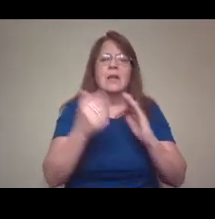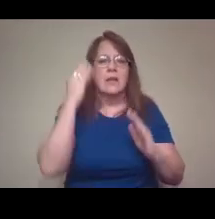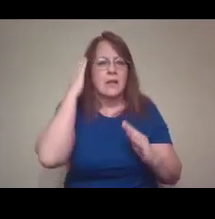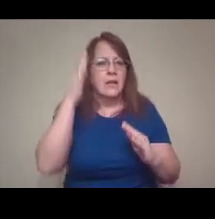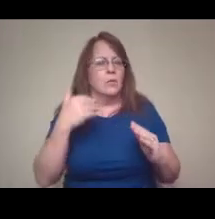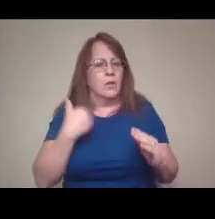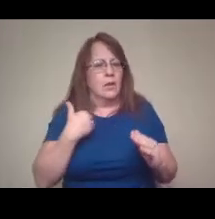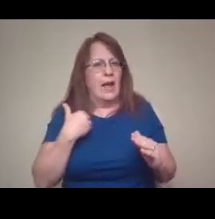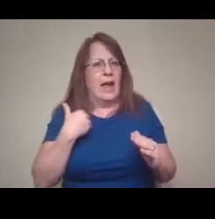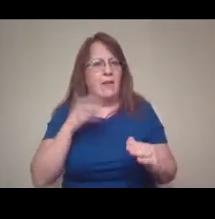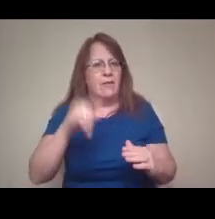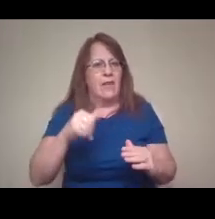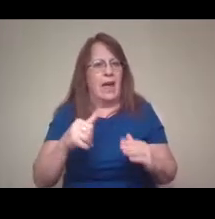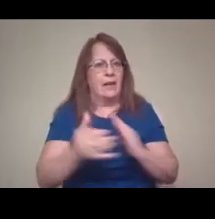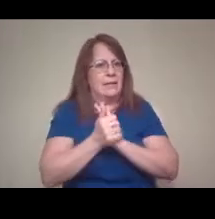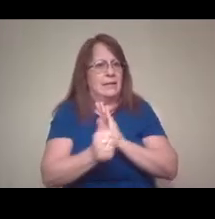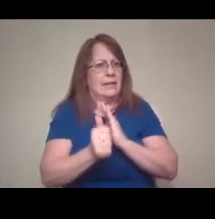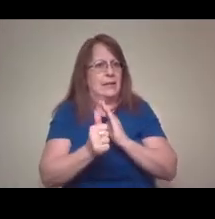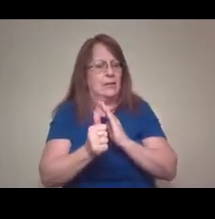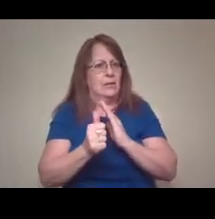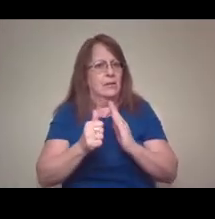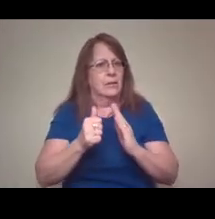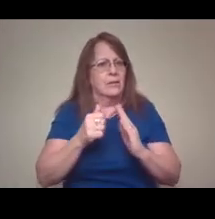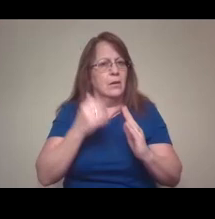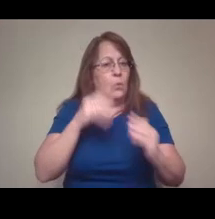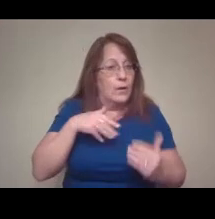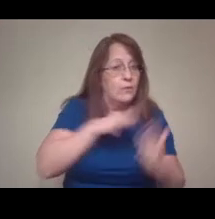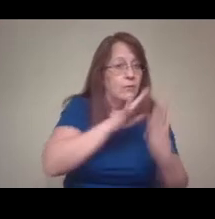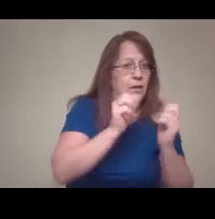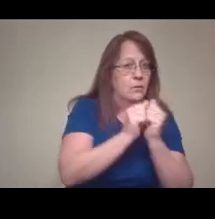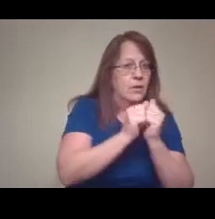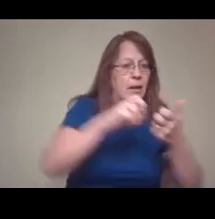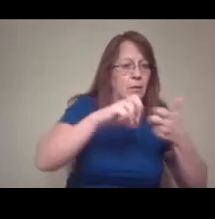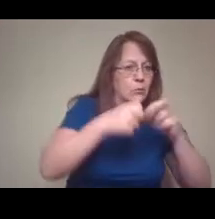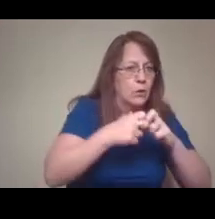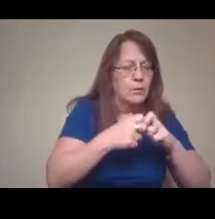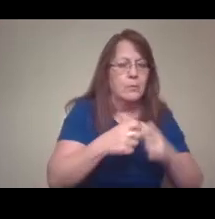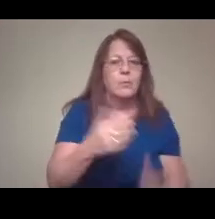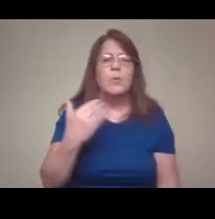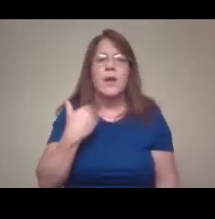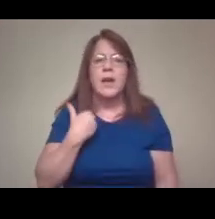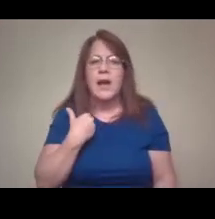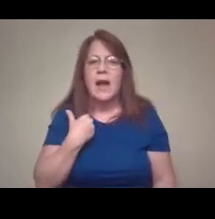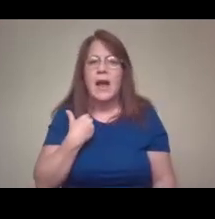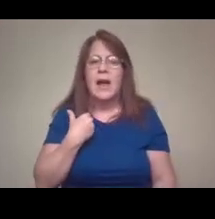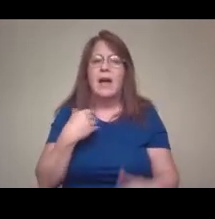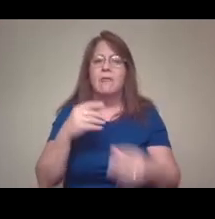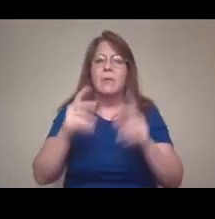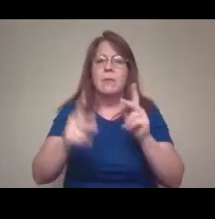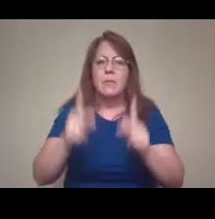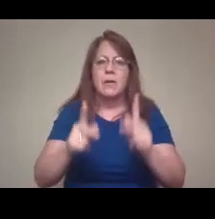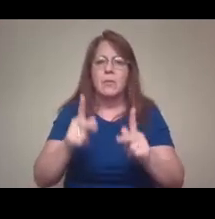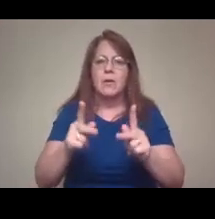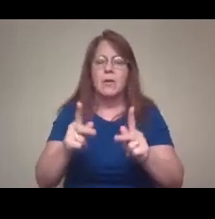life challenge. We know that Adams 12 now has professionals dedicated to social emotional learning in almost all of their